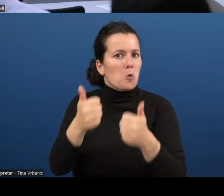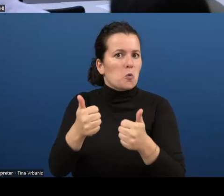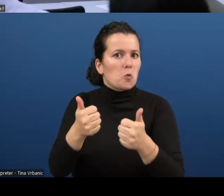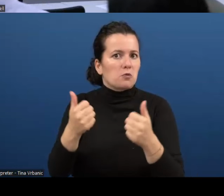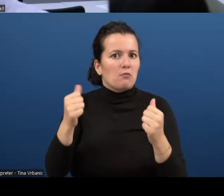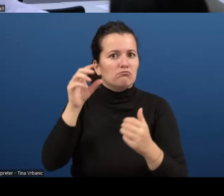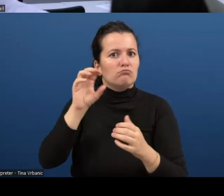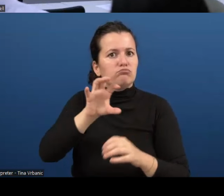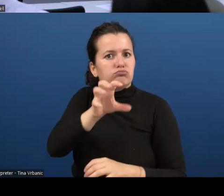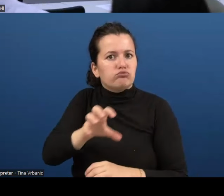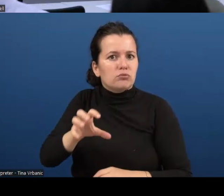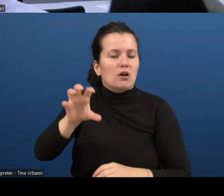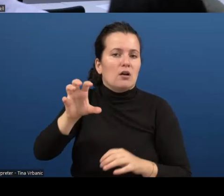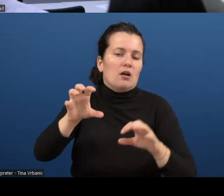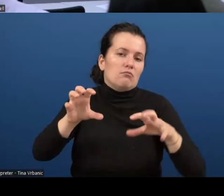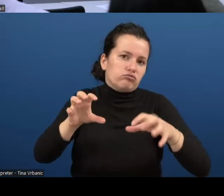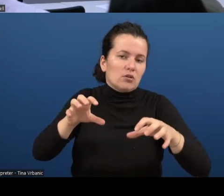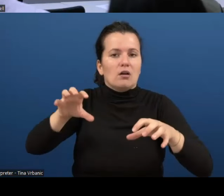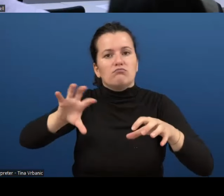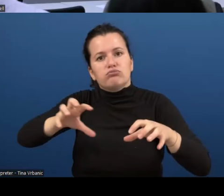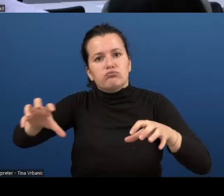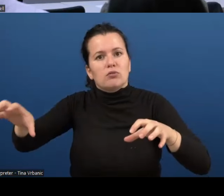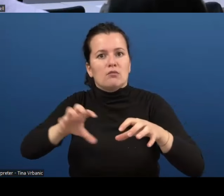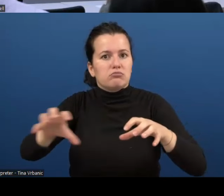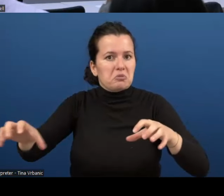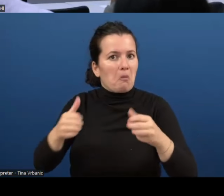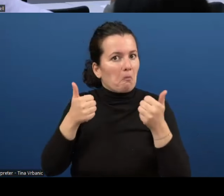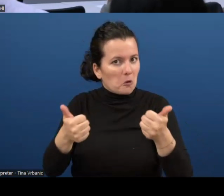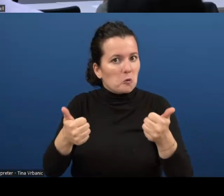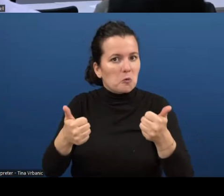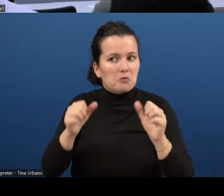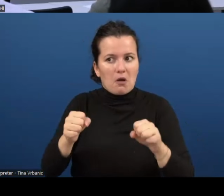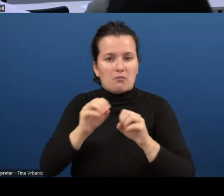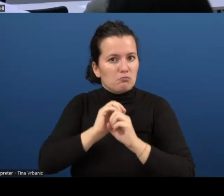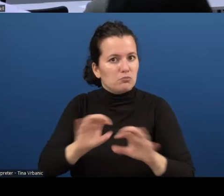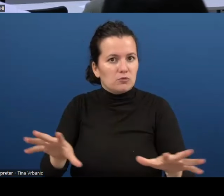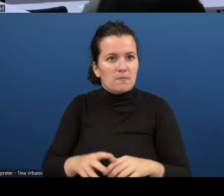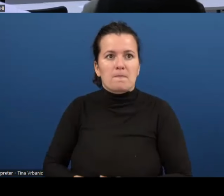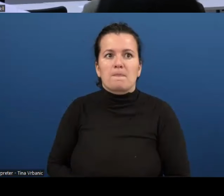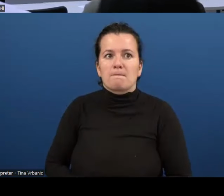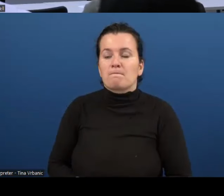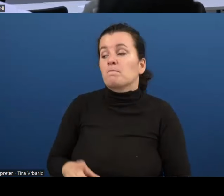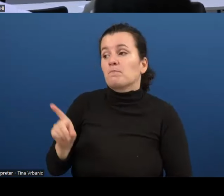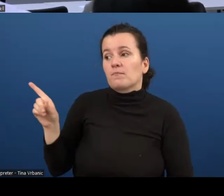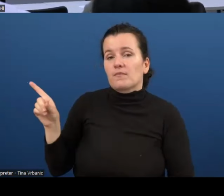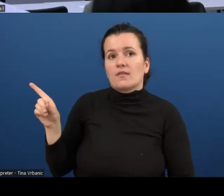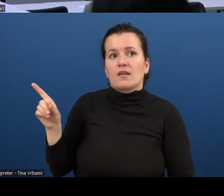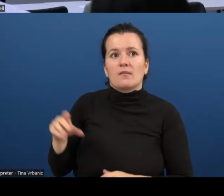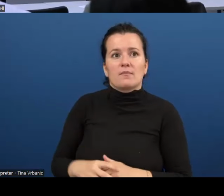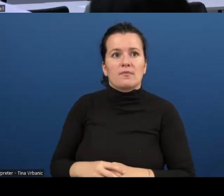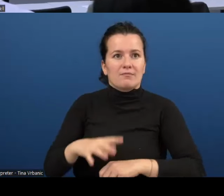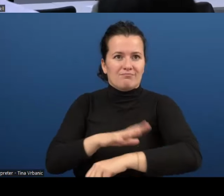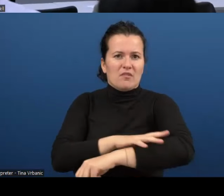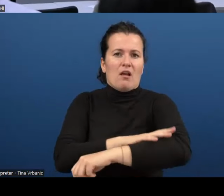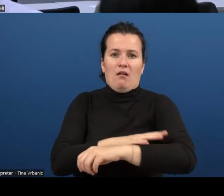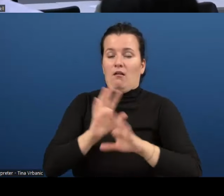to mention, that's not our own research, but I think this is the most advanced communication device